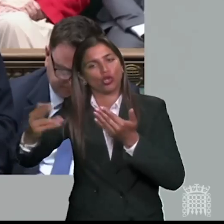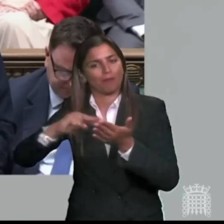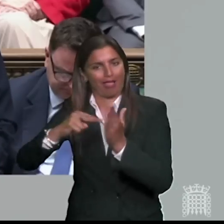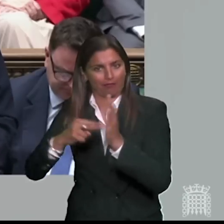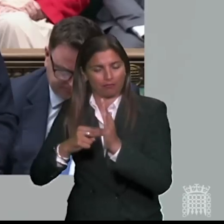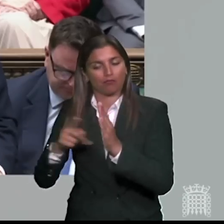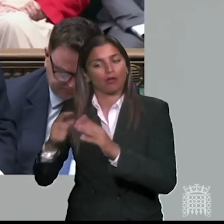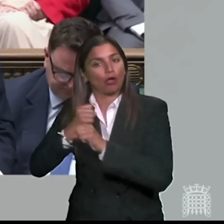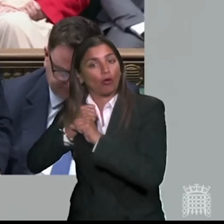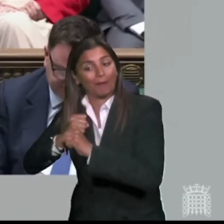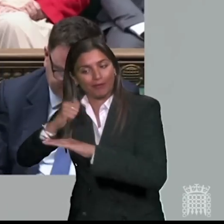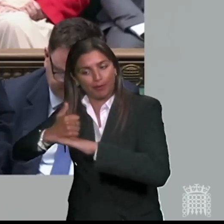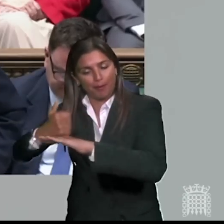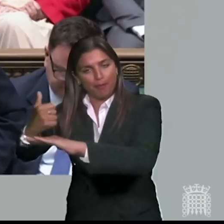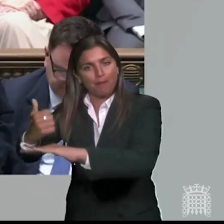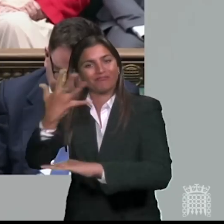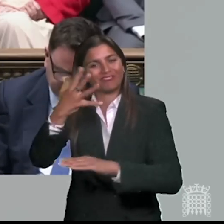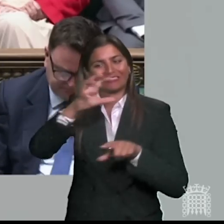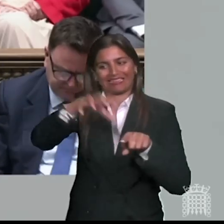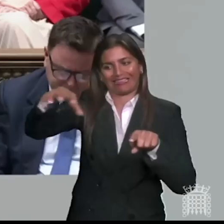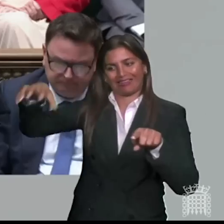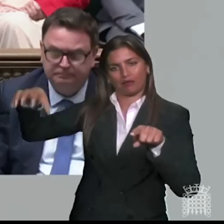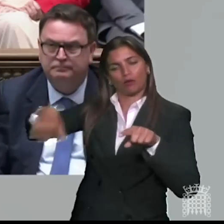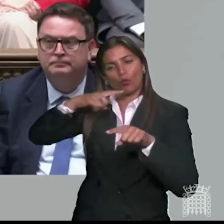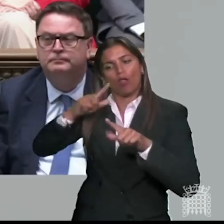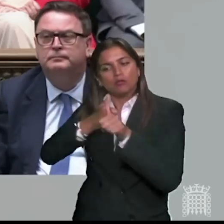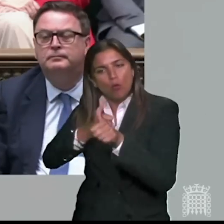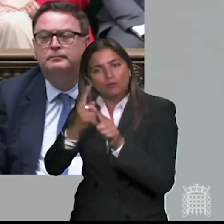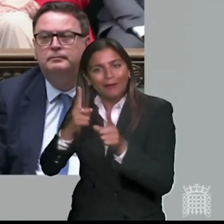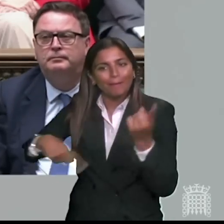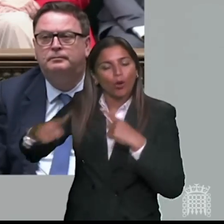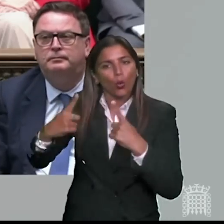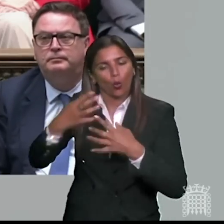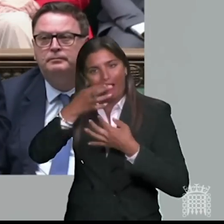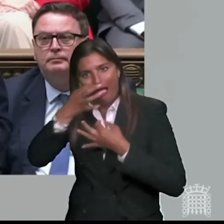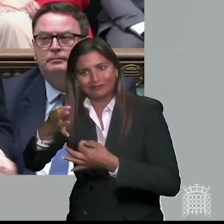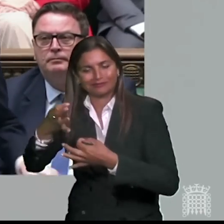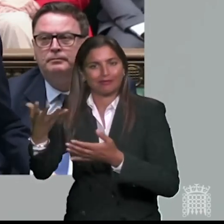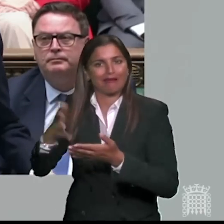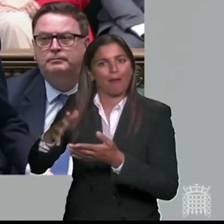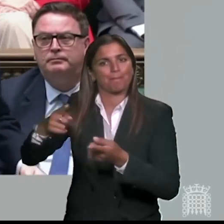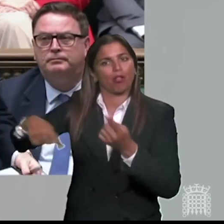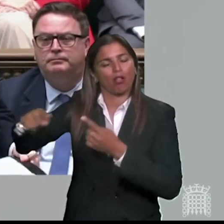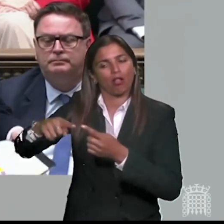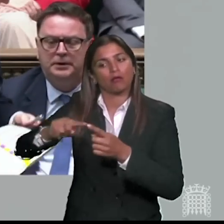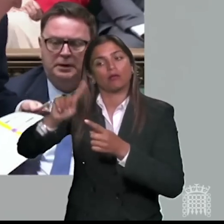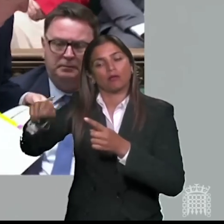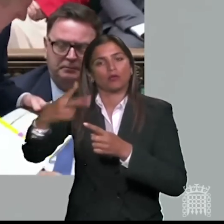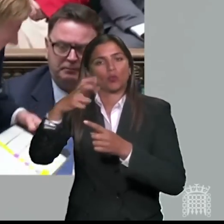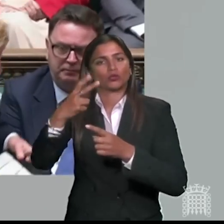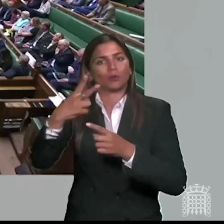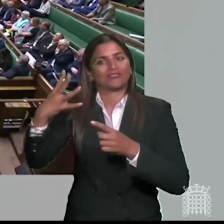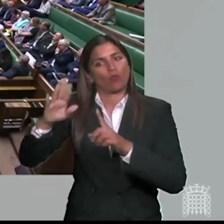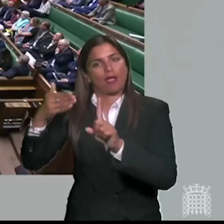units across England to support those with gambling addiction by 2024. So I think we have good proposals in place.